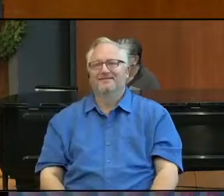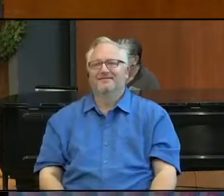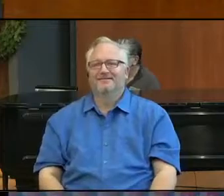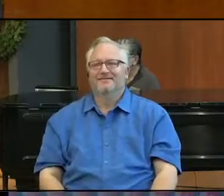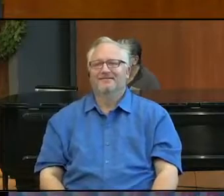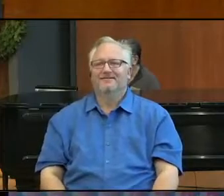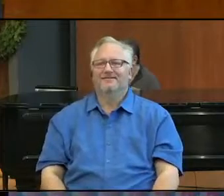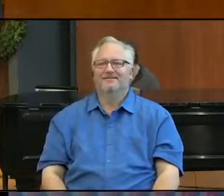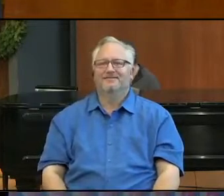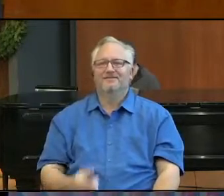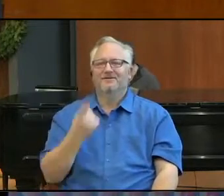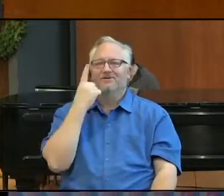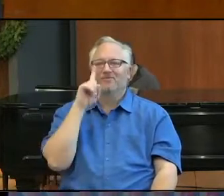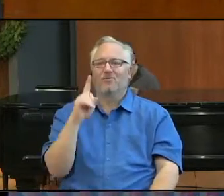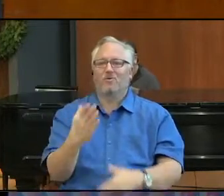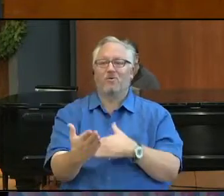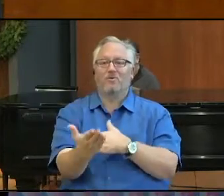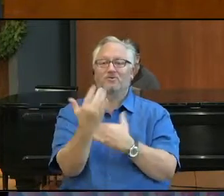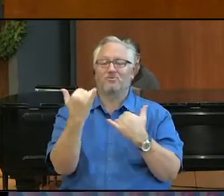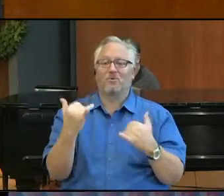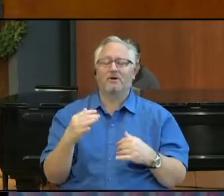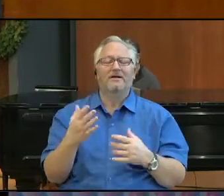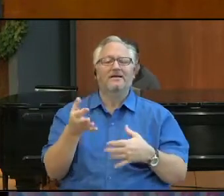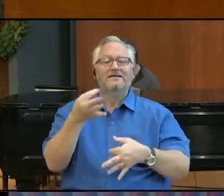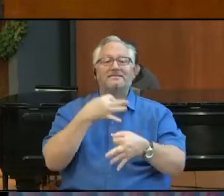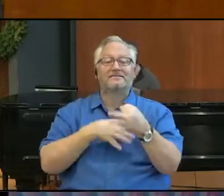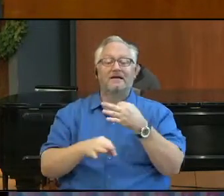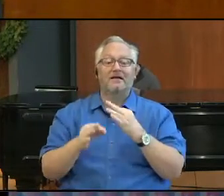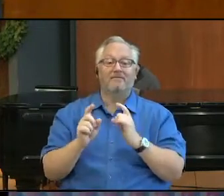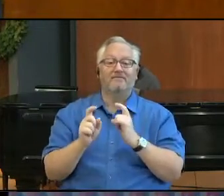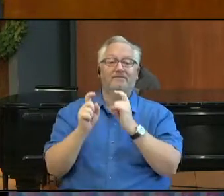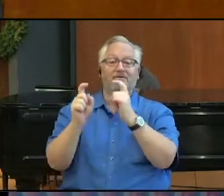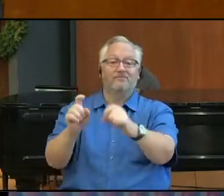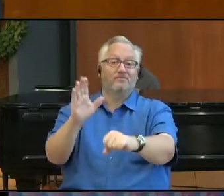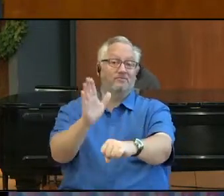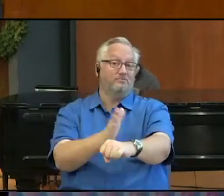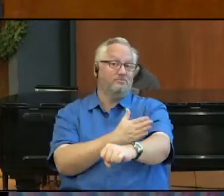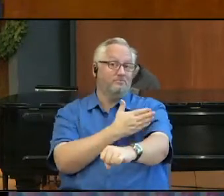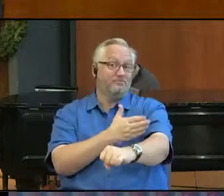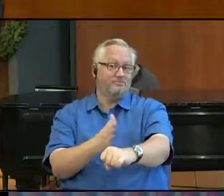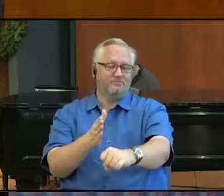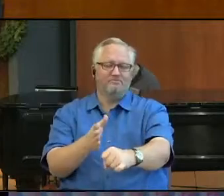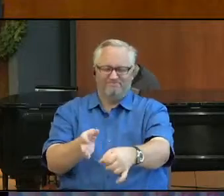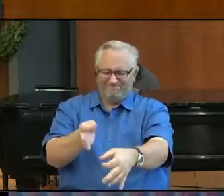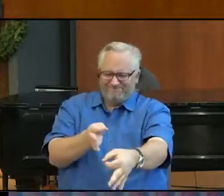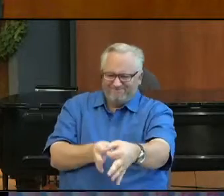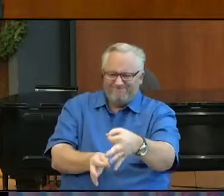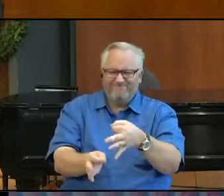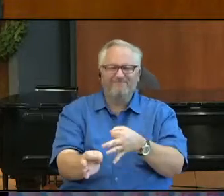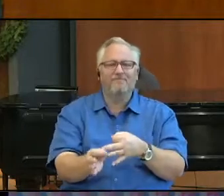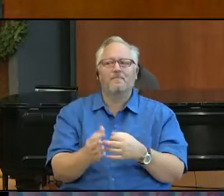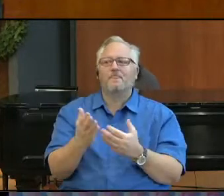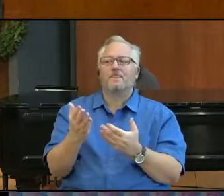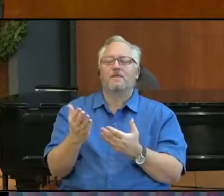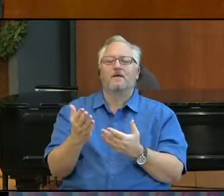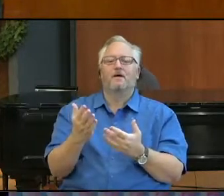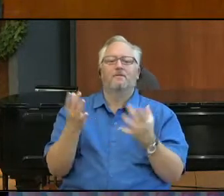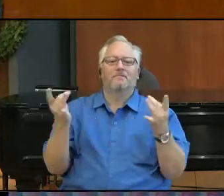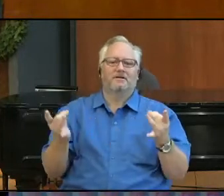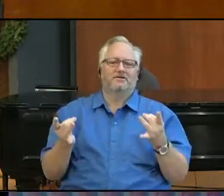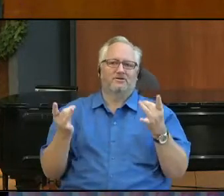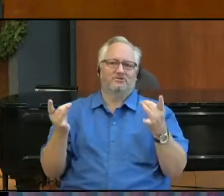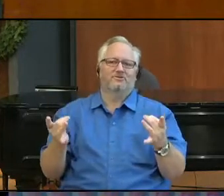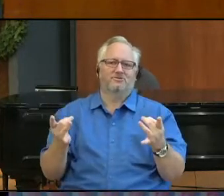to donate this morning, instead of offering music, we are going to play an offering